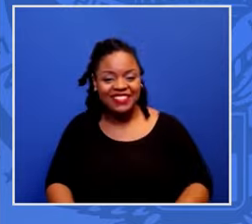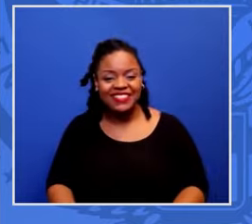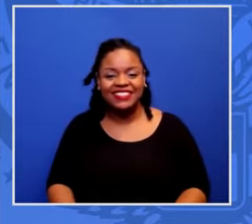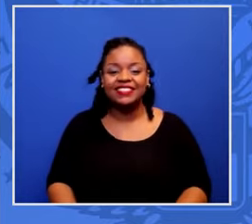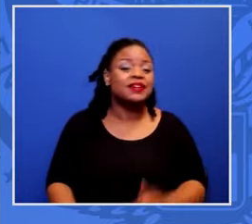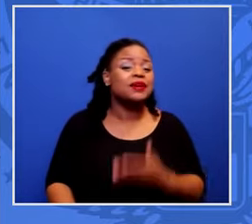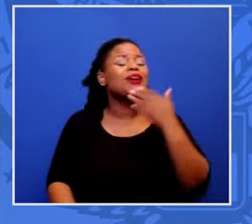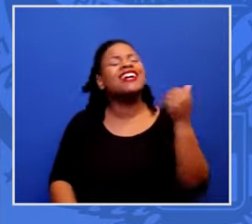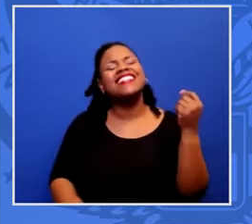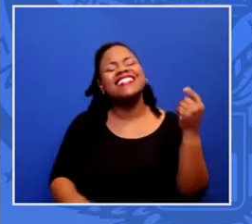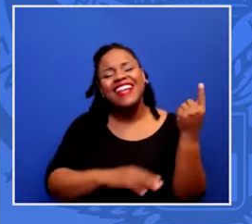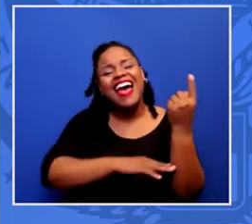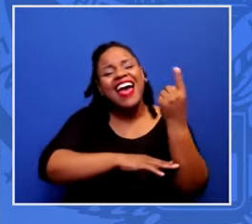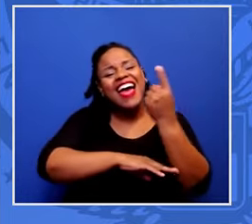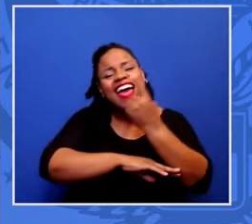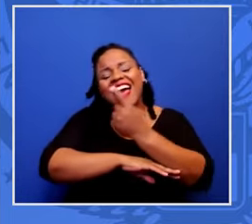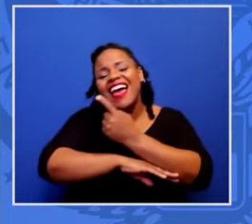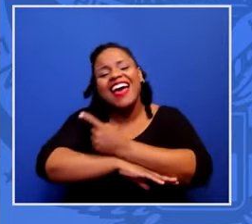coming,